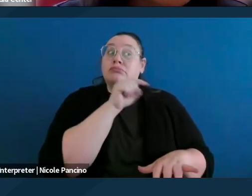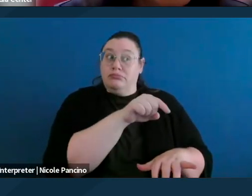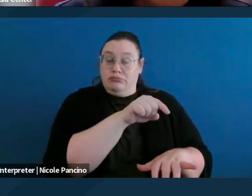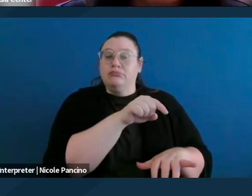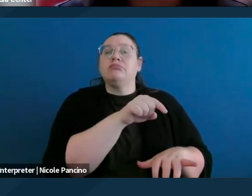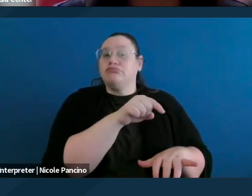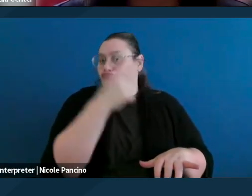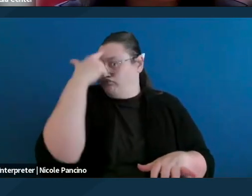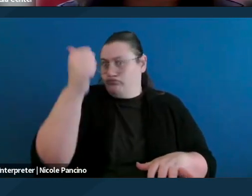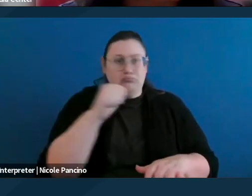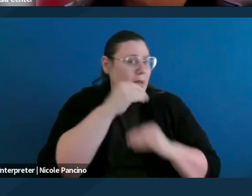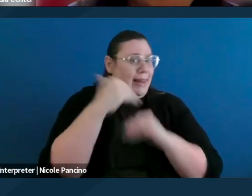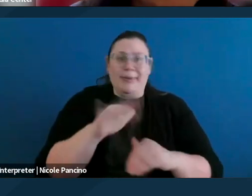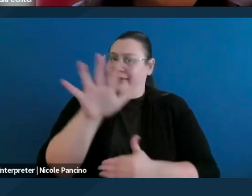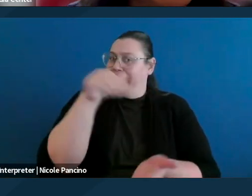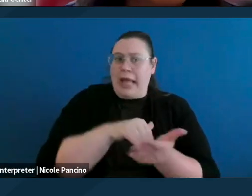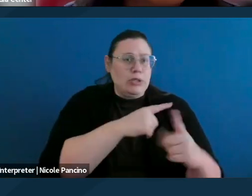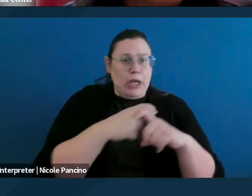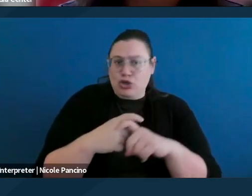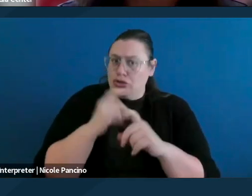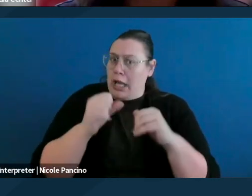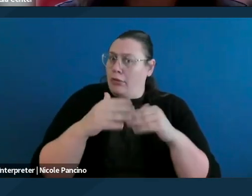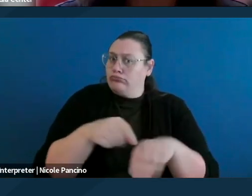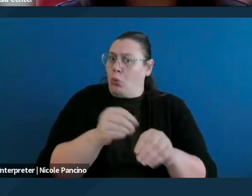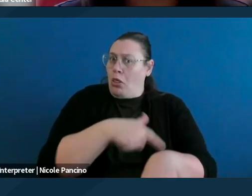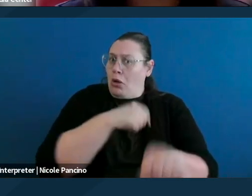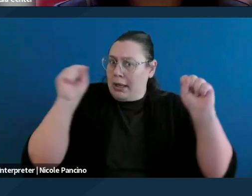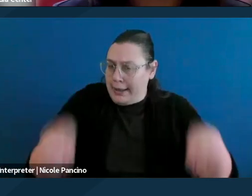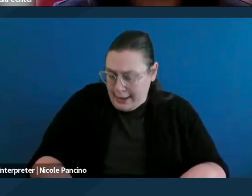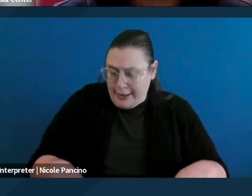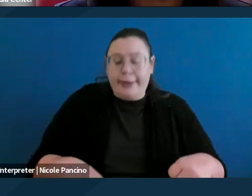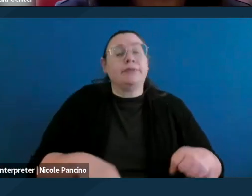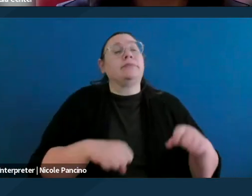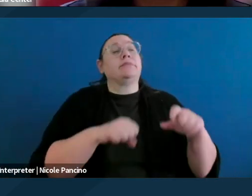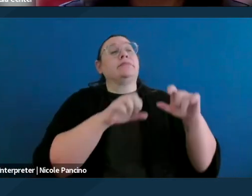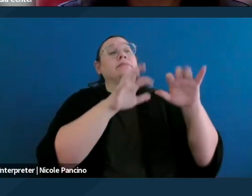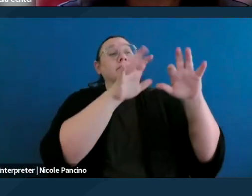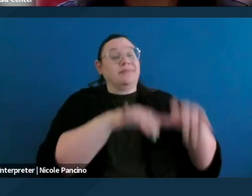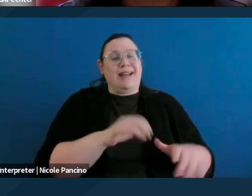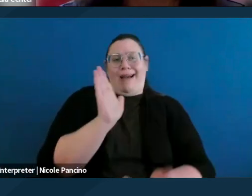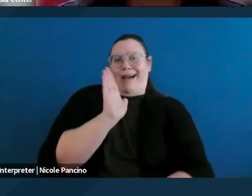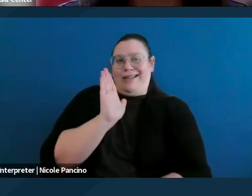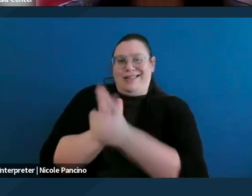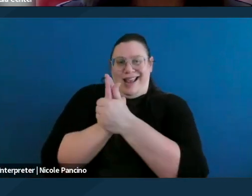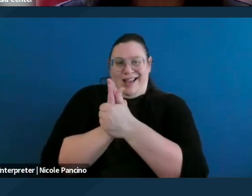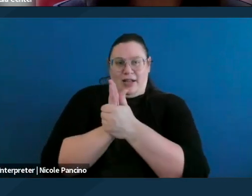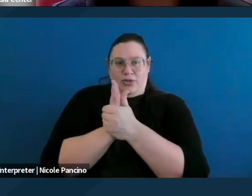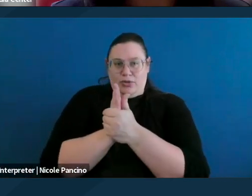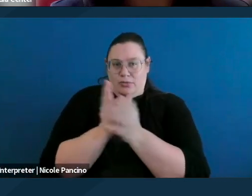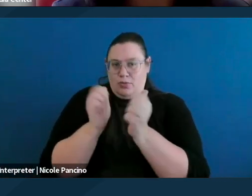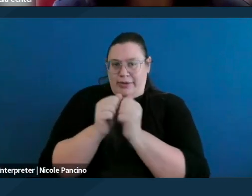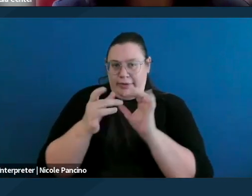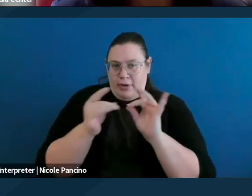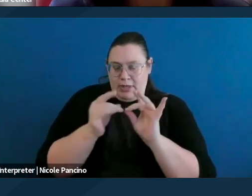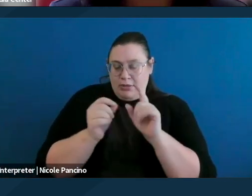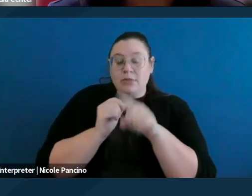be as long as you want. It can be longer than 5,000 characters. Then you have to attach the file with your comments.